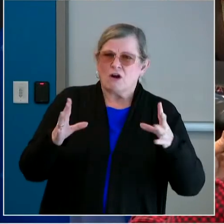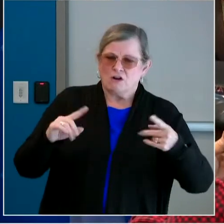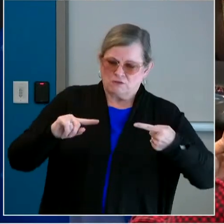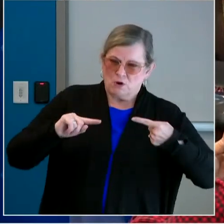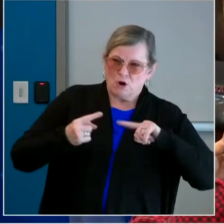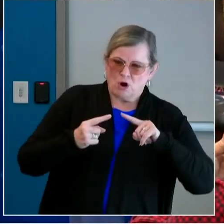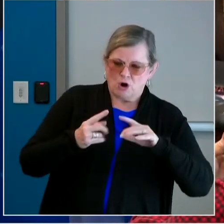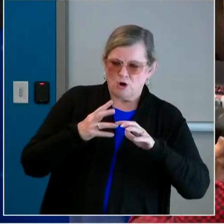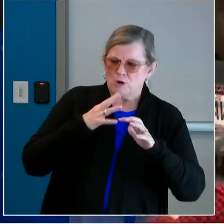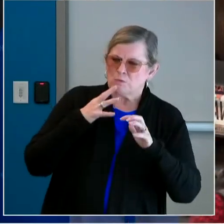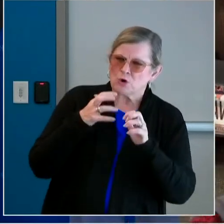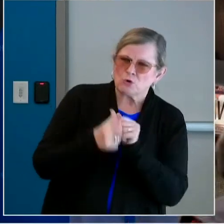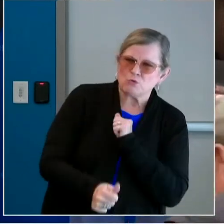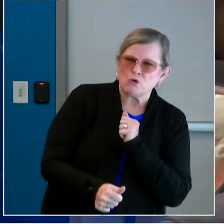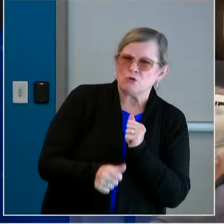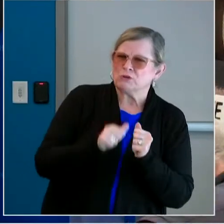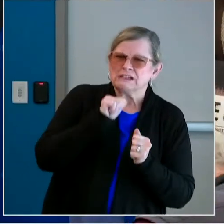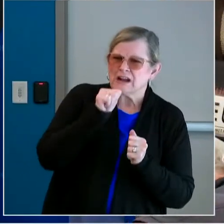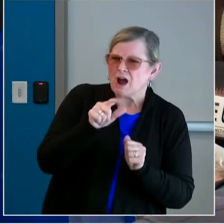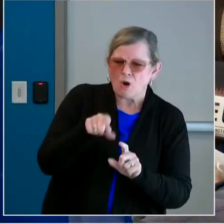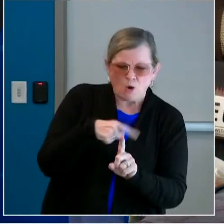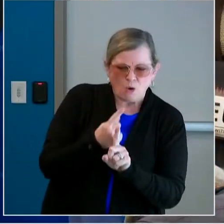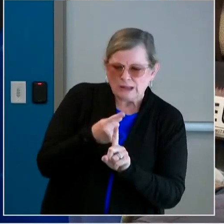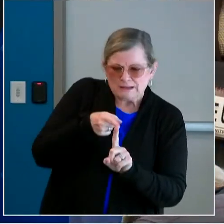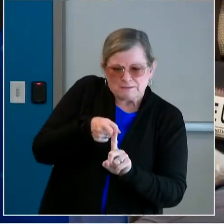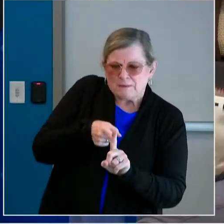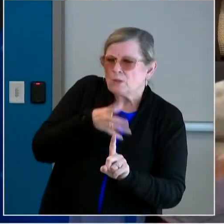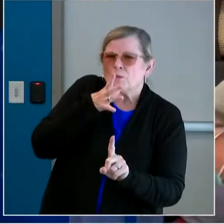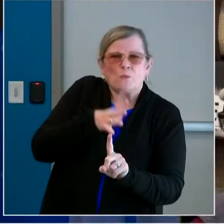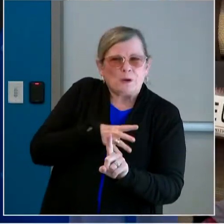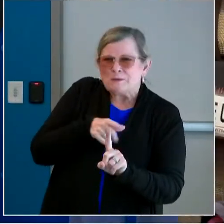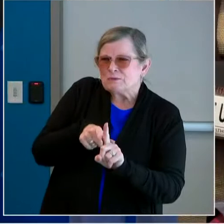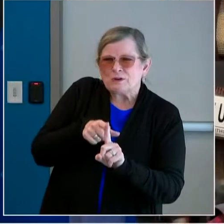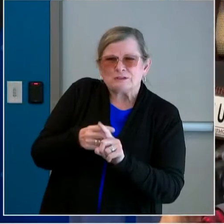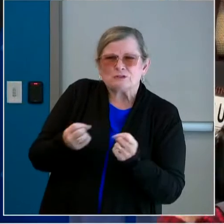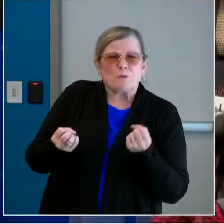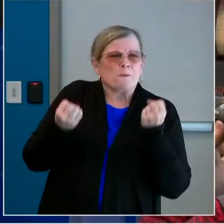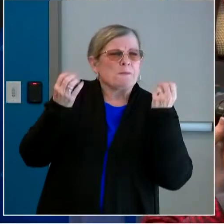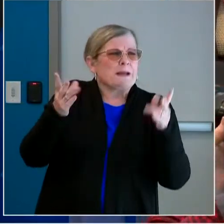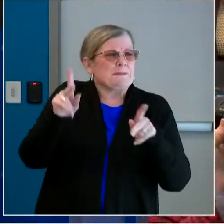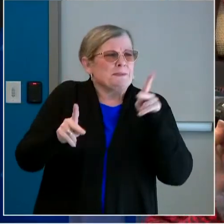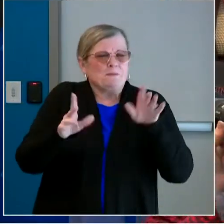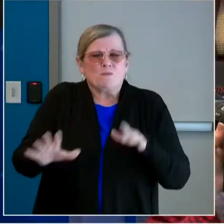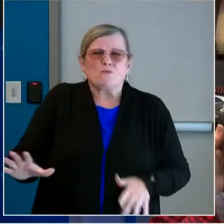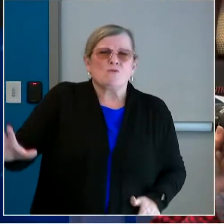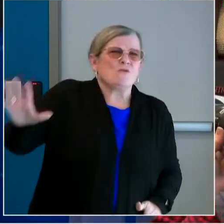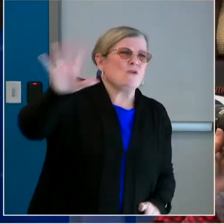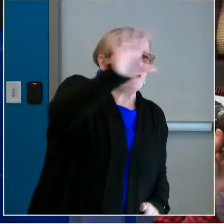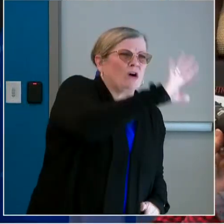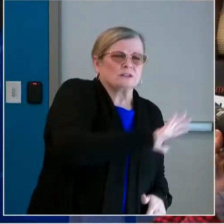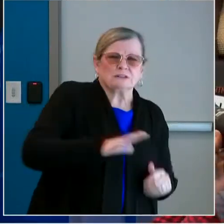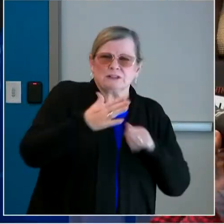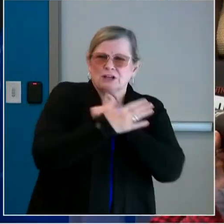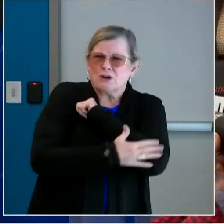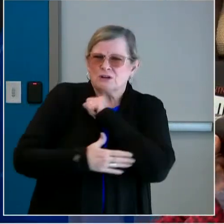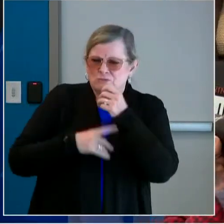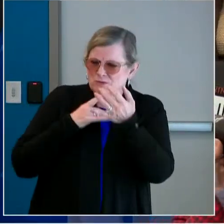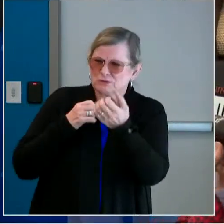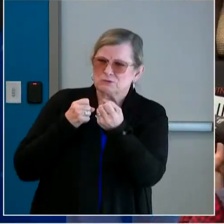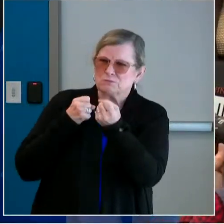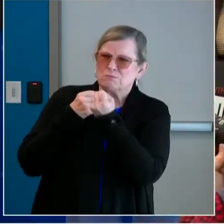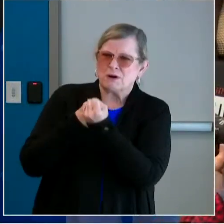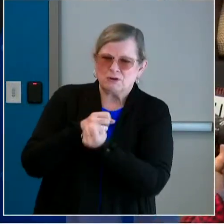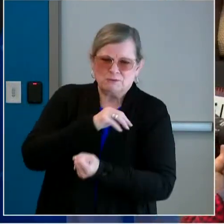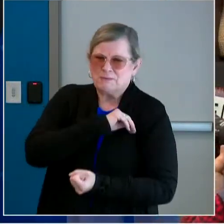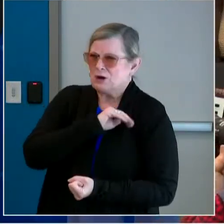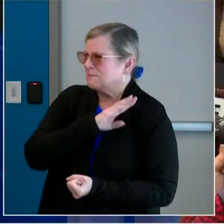country. I'm here to stand with Mayor Bowser, with our warrior on the Hill, and I think by the time we end this, all 13 of us